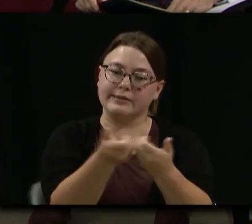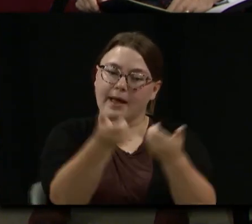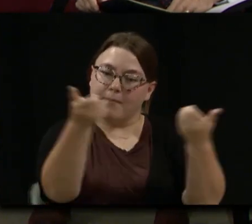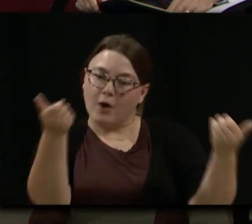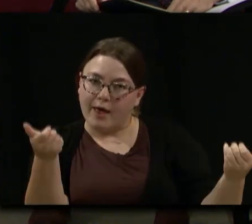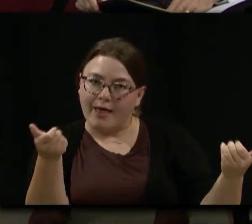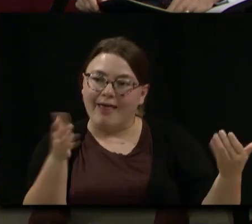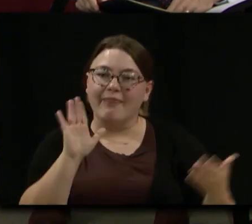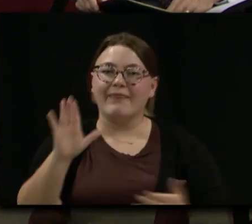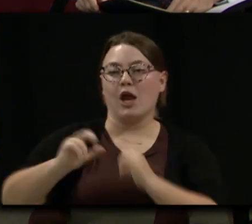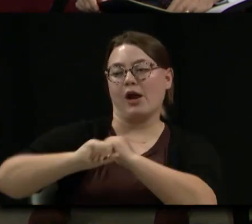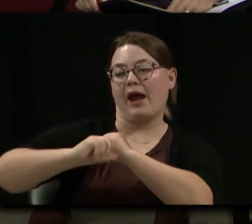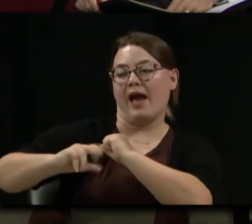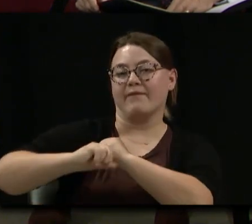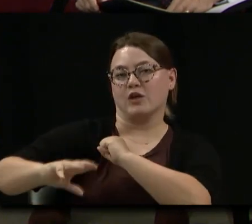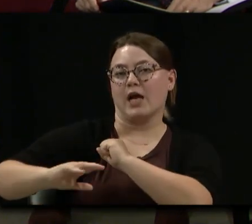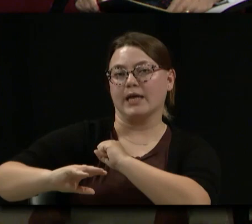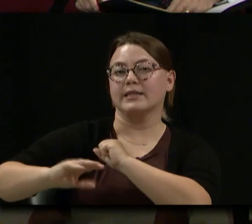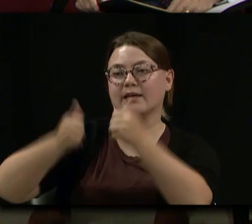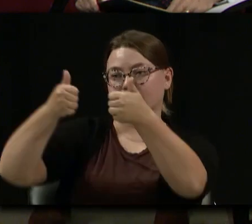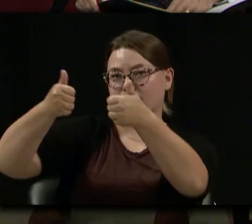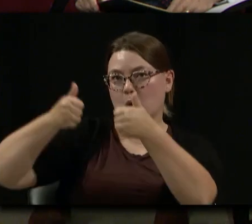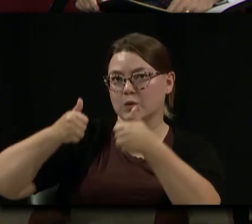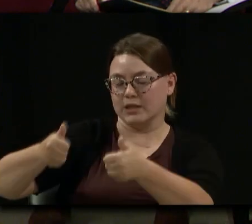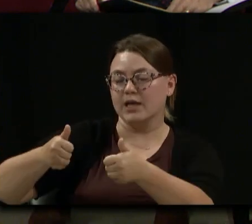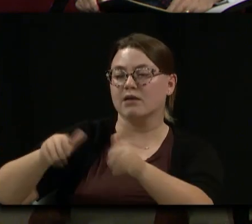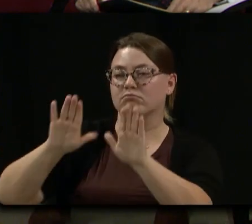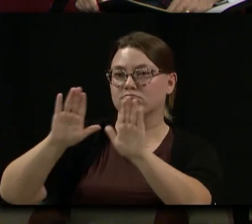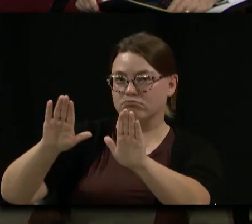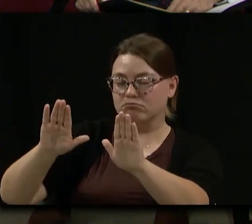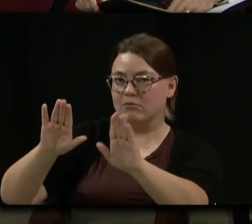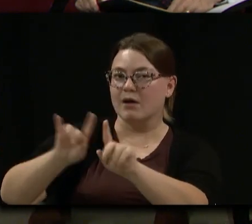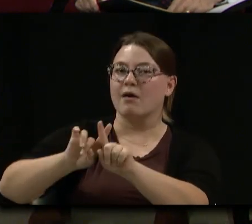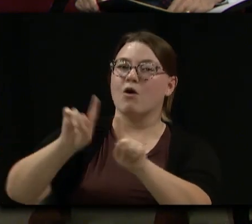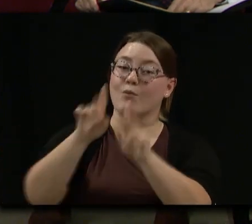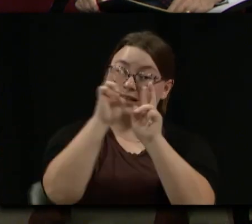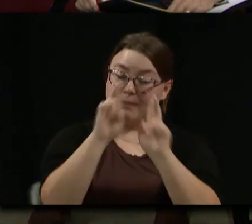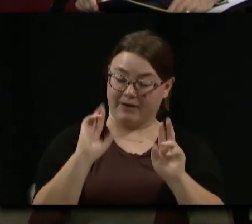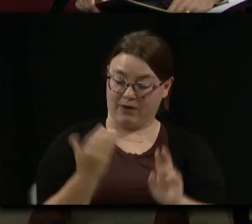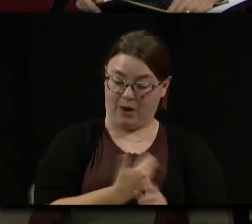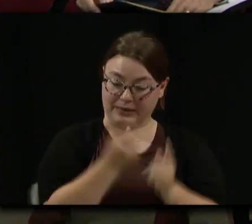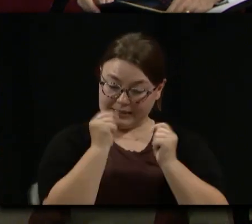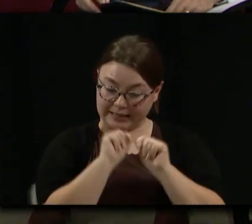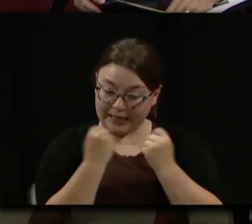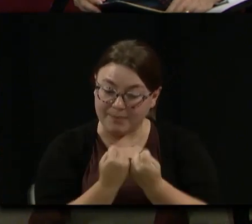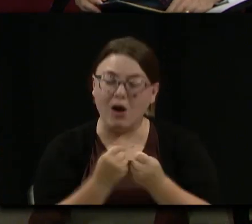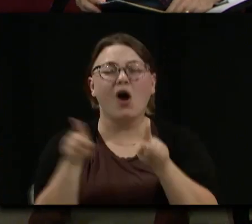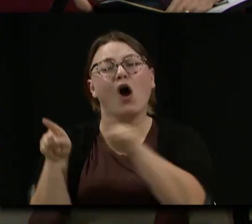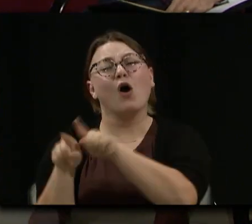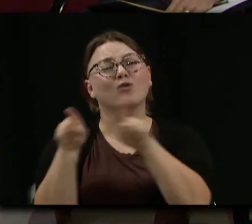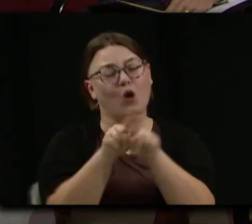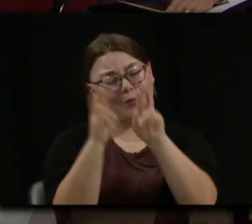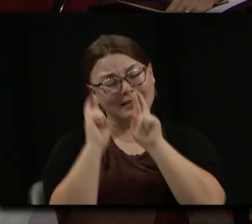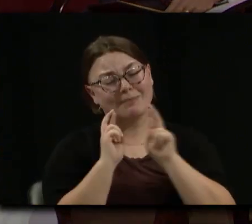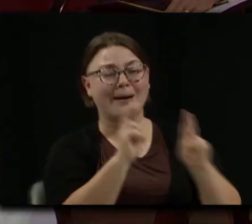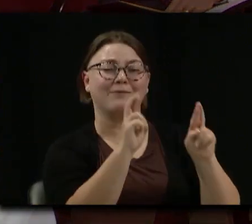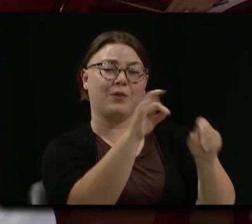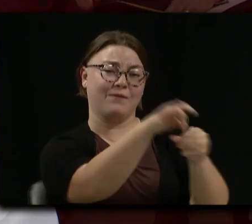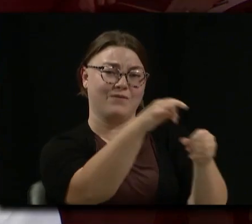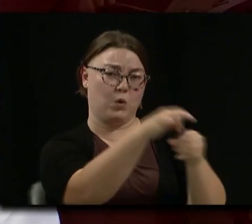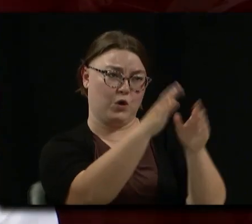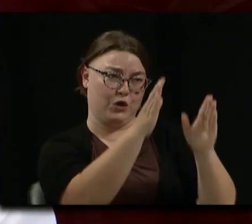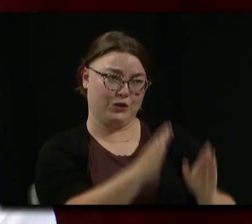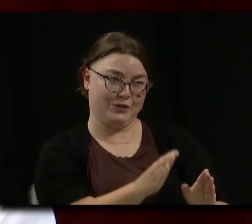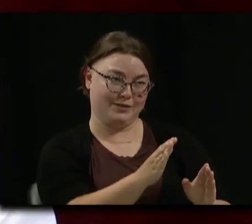out. But they were very respectful to my team, but also, and more importantly, respectful to the voters. Absolutely. And in fact, I was one